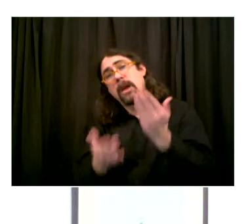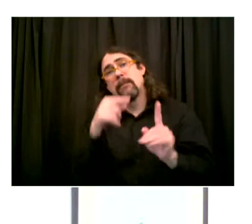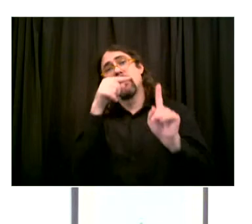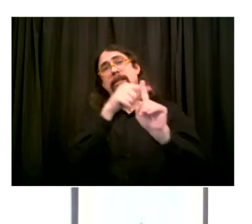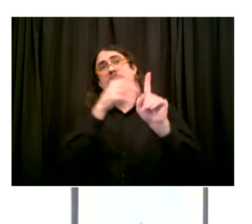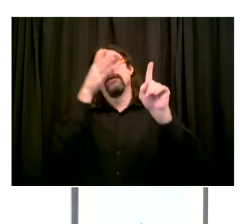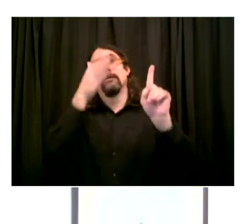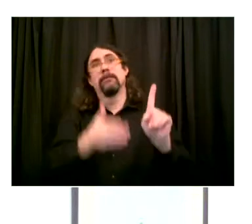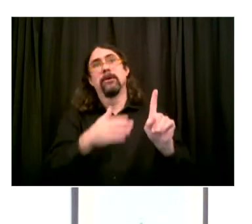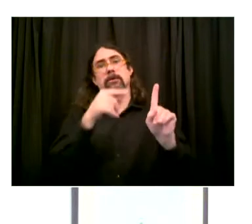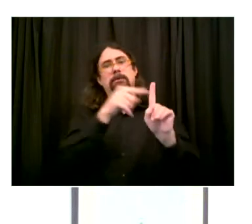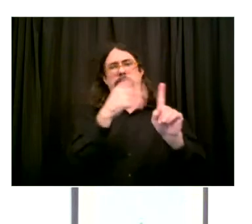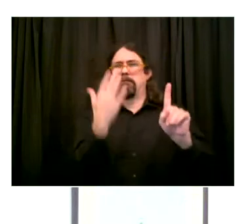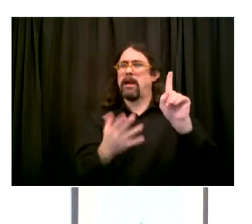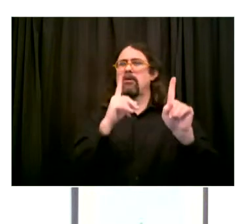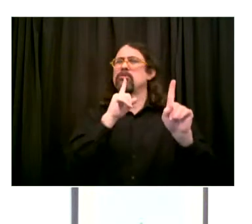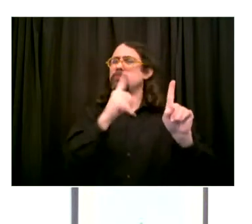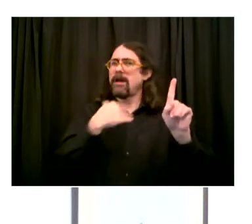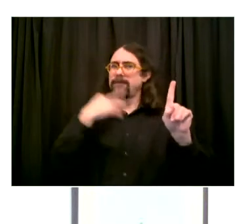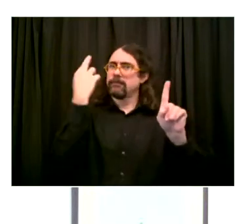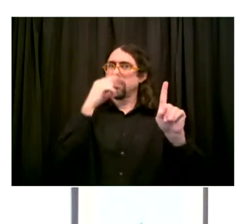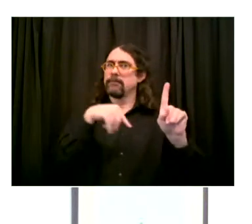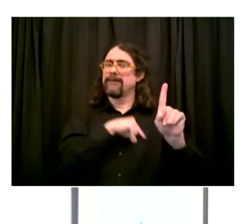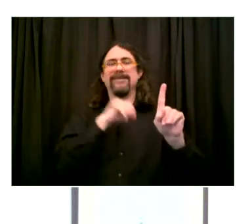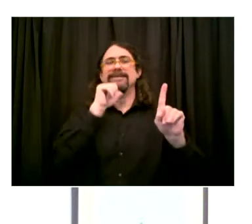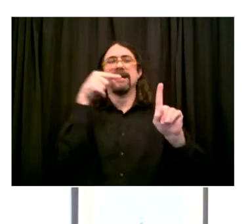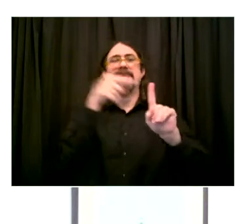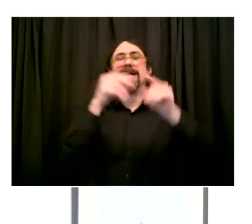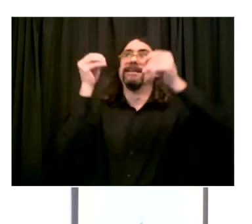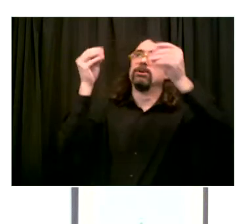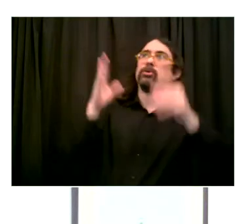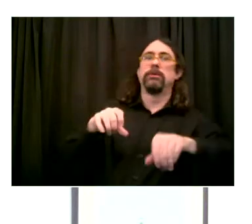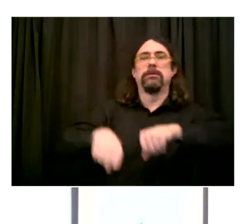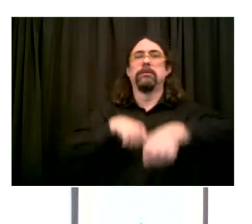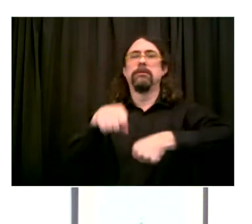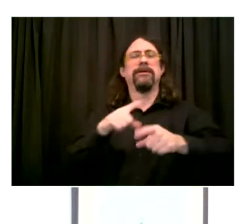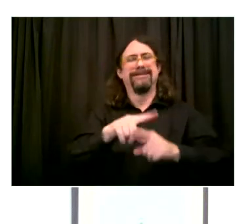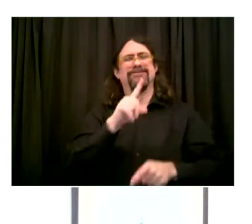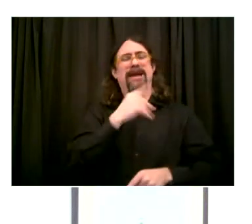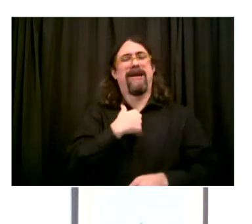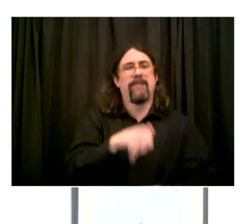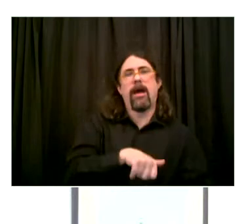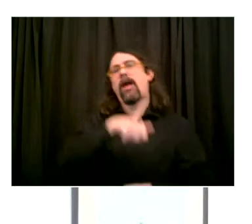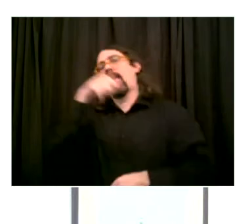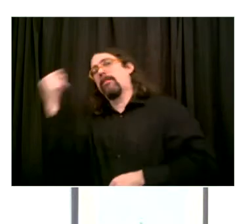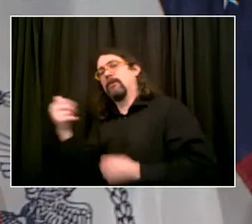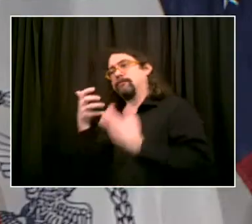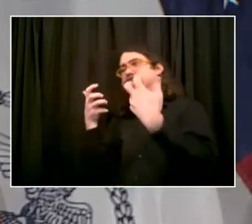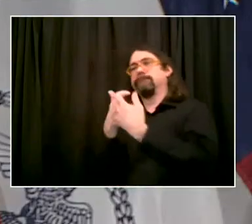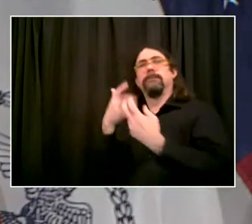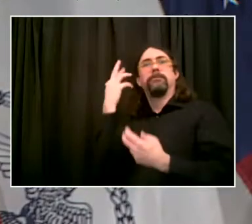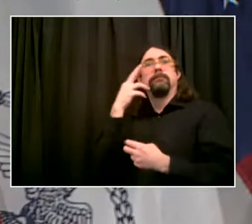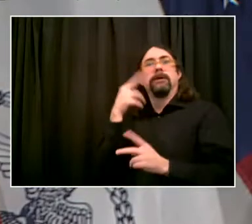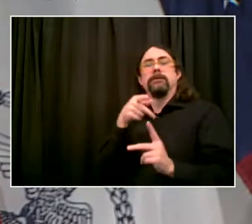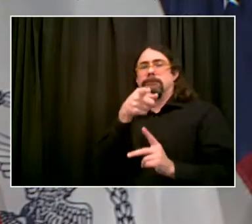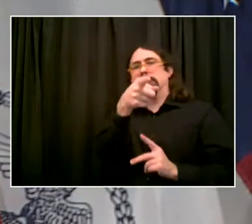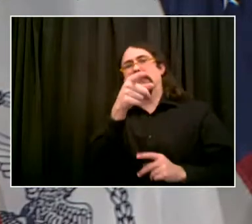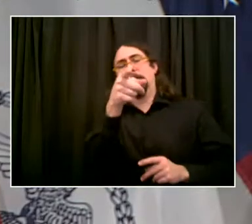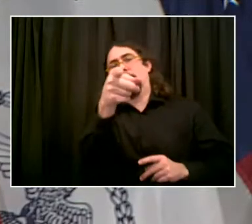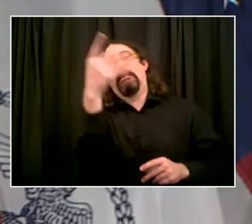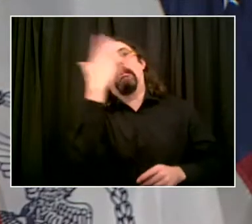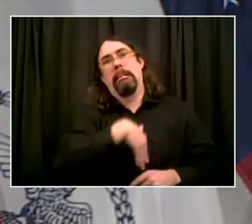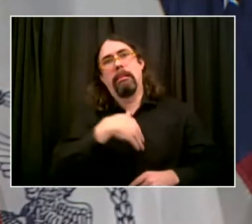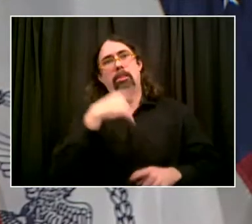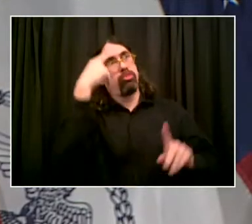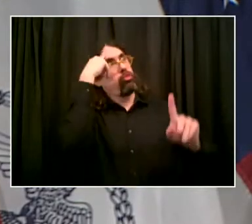And I can assure you that the eligibility screening process was being followed. Go ahead. All